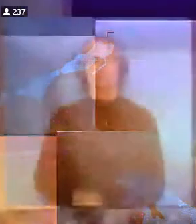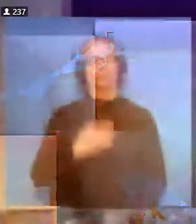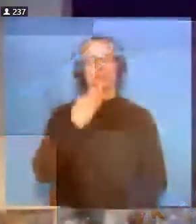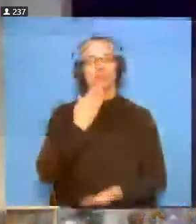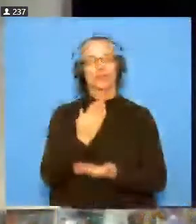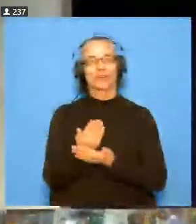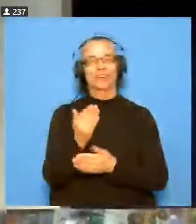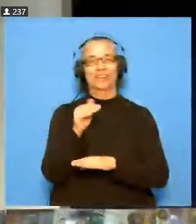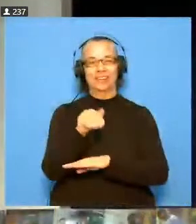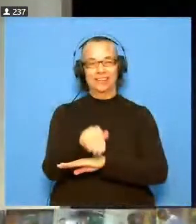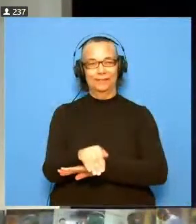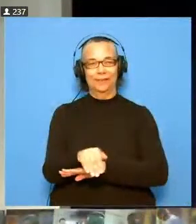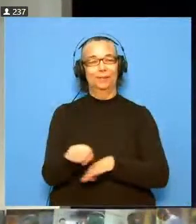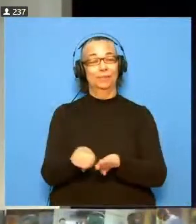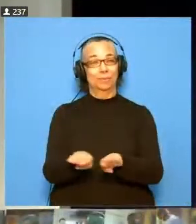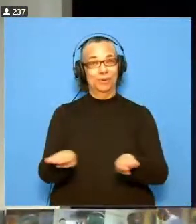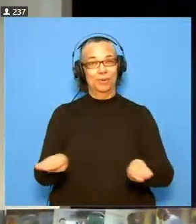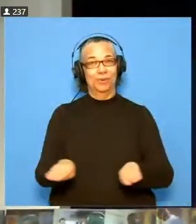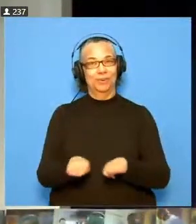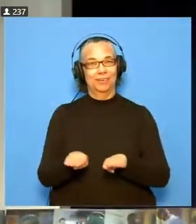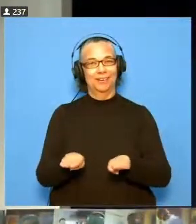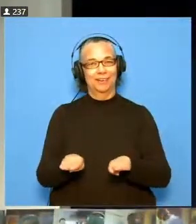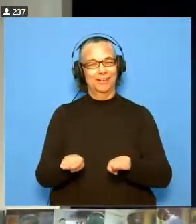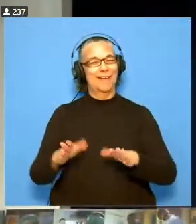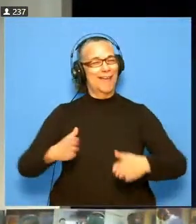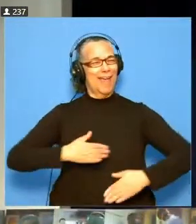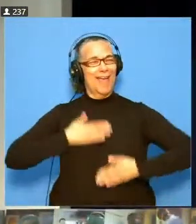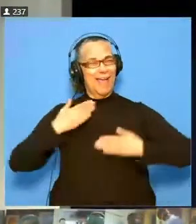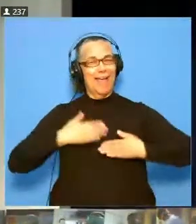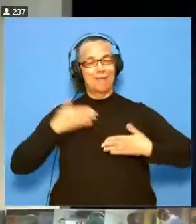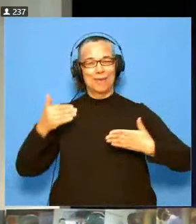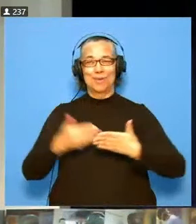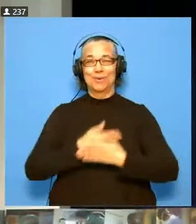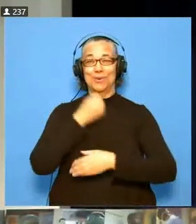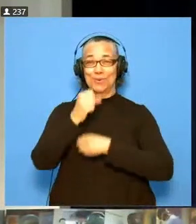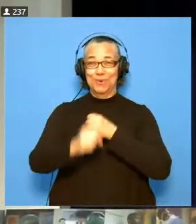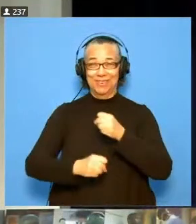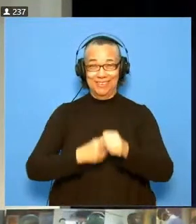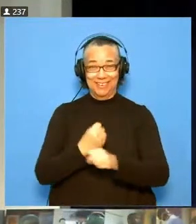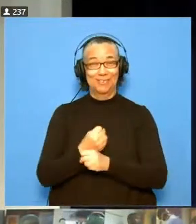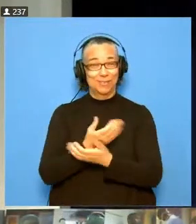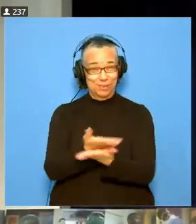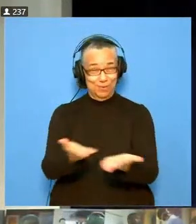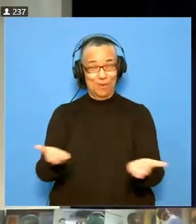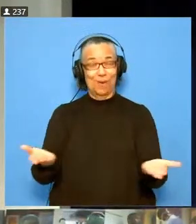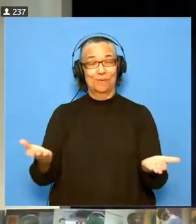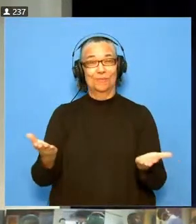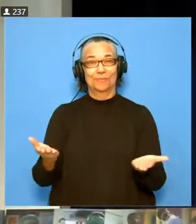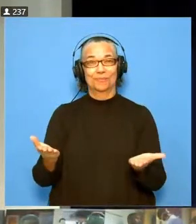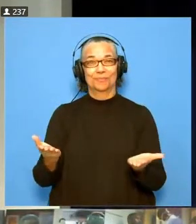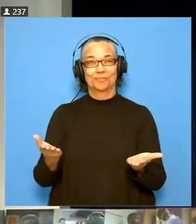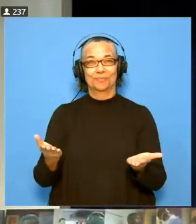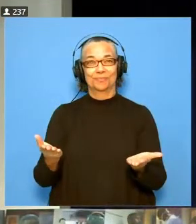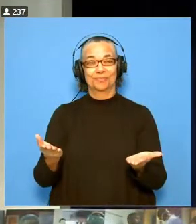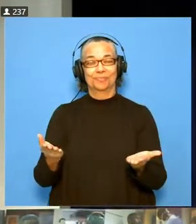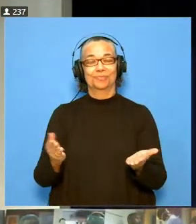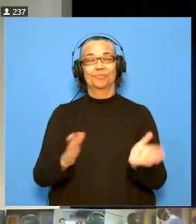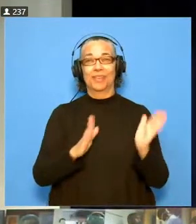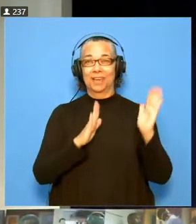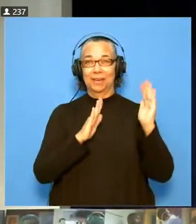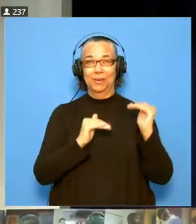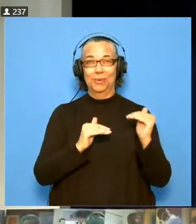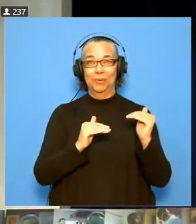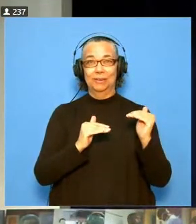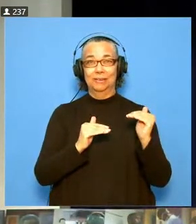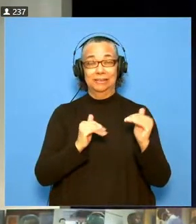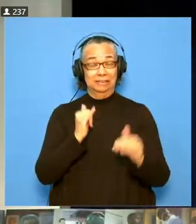Good evening, Bermuda, and a very happy new year to you all. I hope that